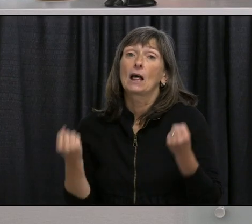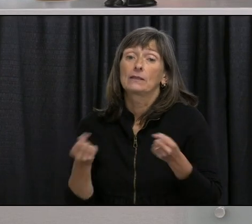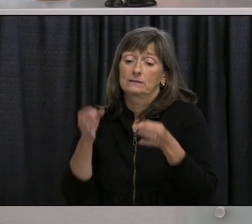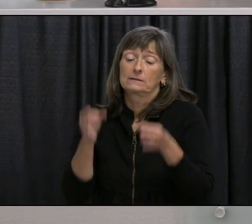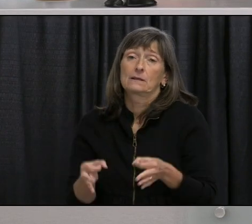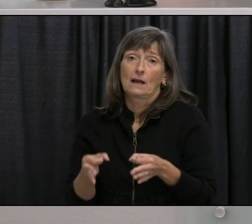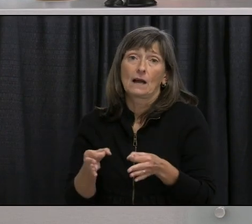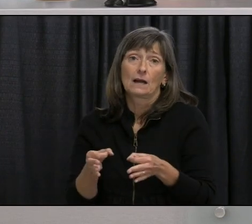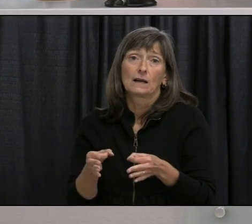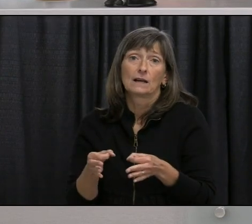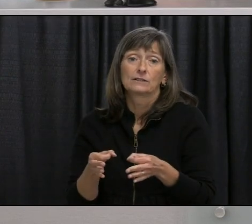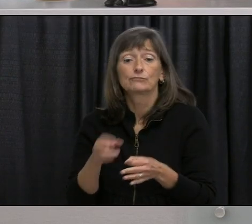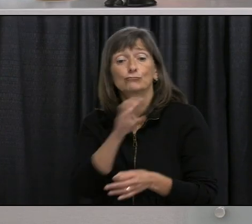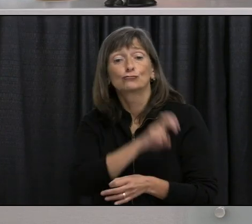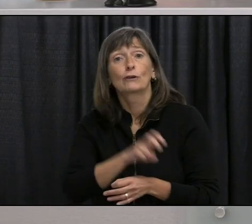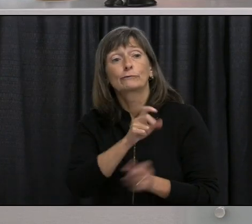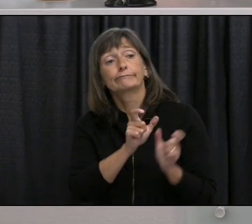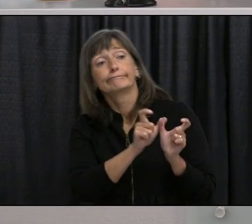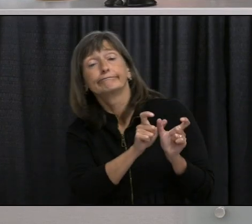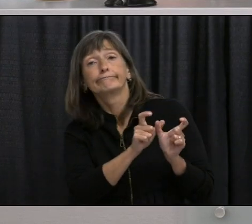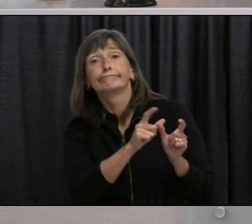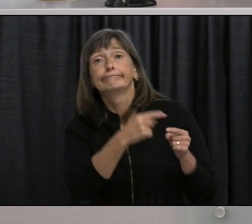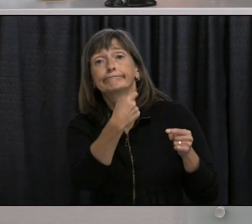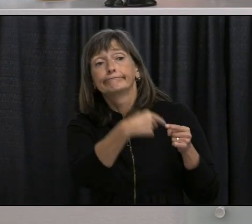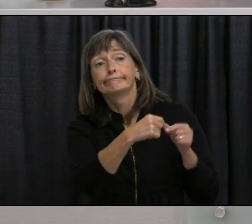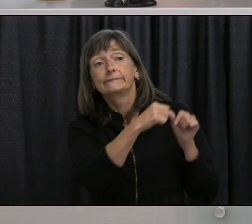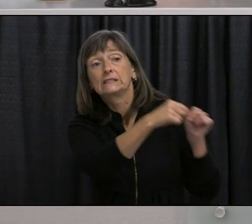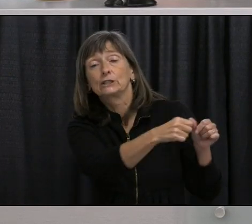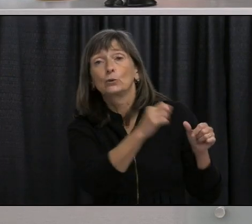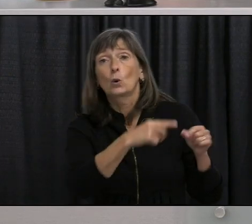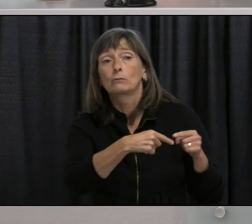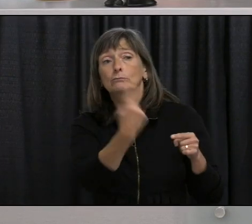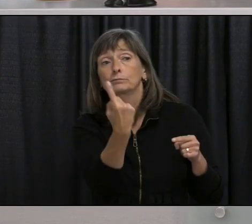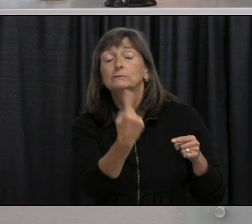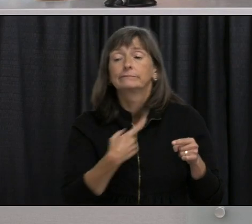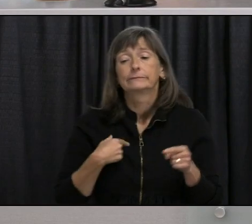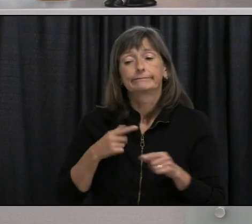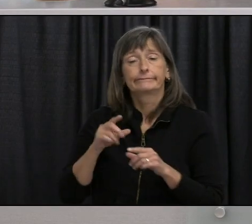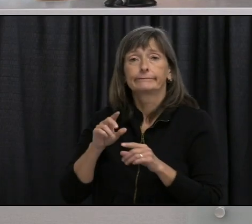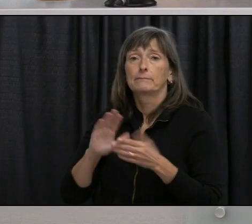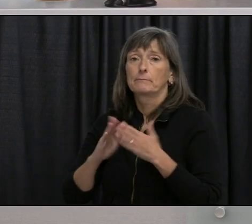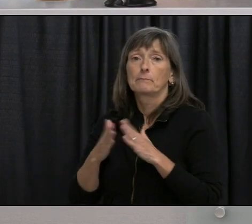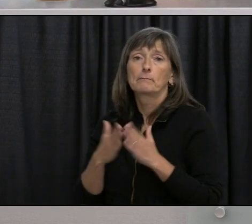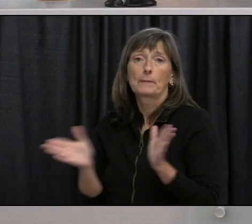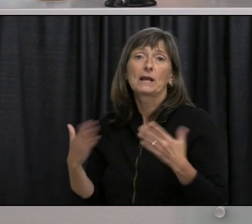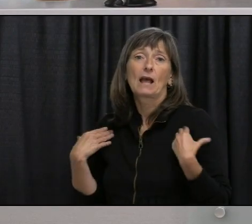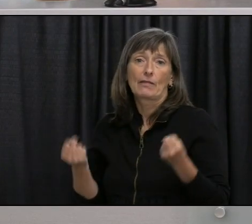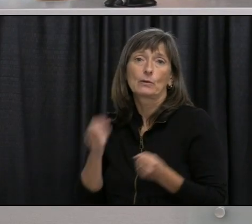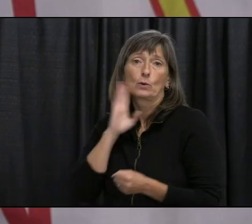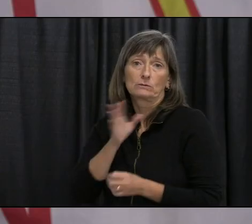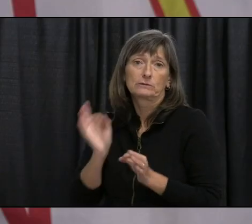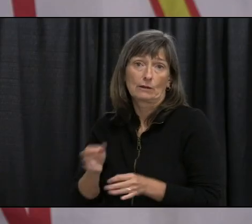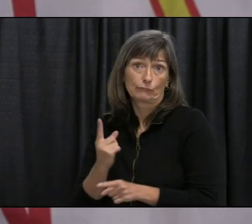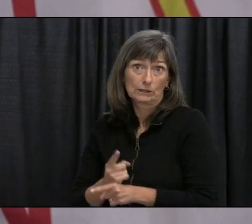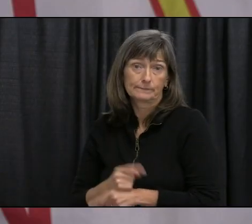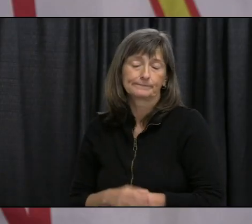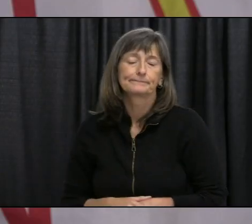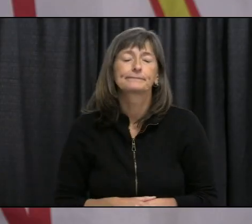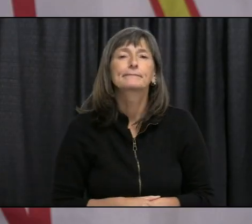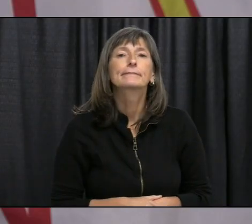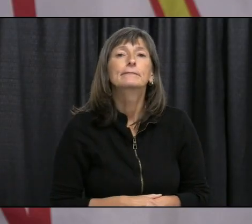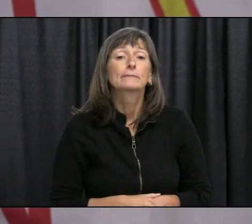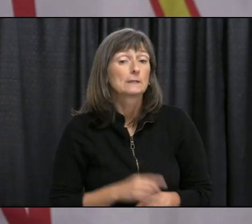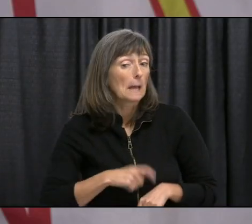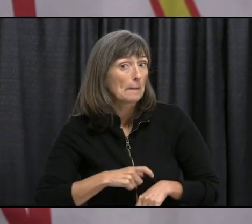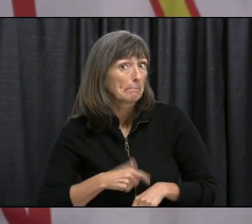long the travel ban would remain in place. Do you have any indications on a timeline for this? No, we haven't had any discussions with